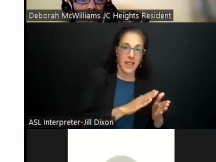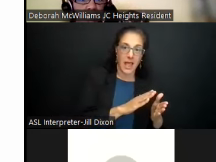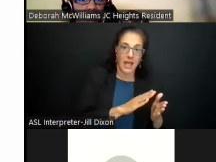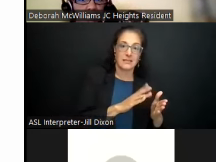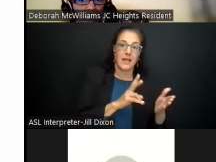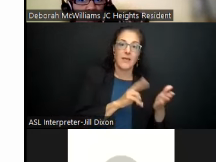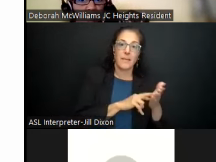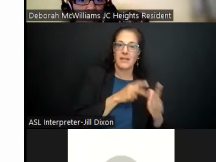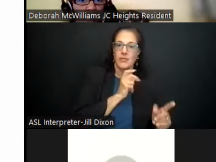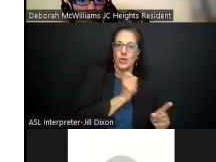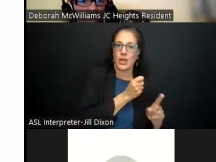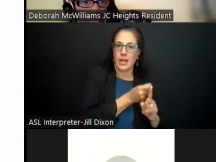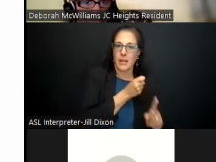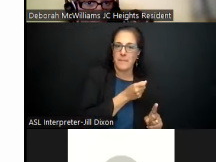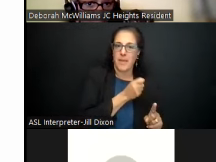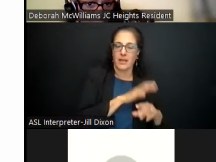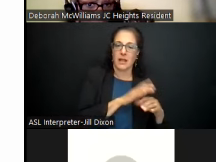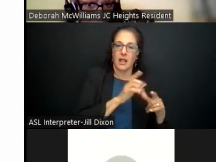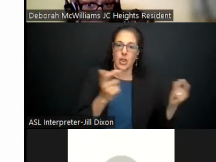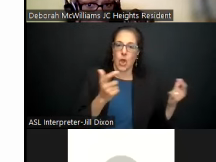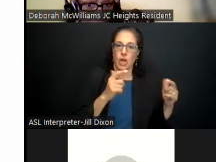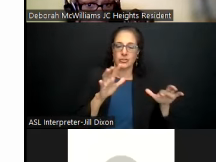meaningful impact on larger events.